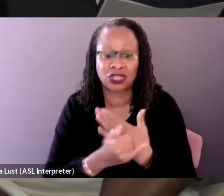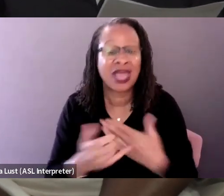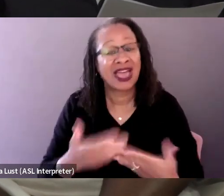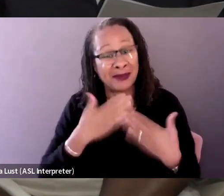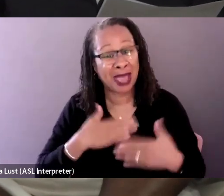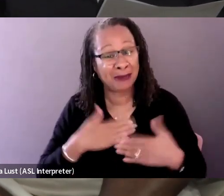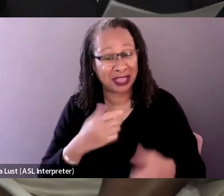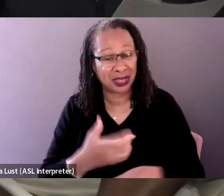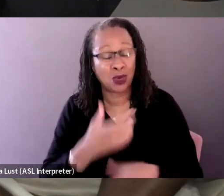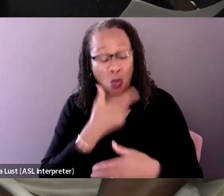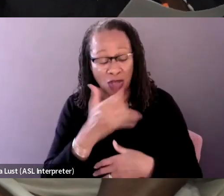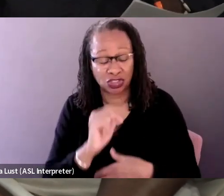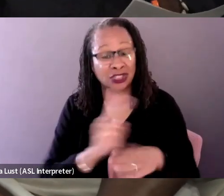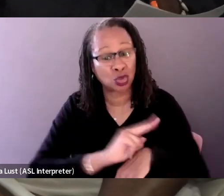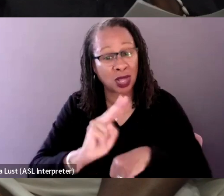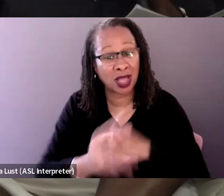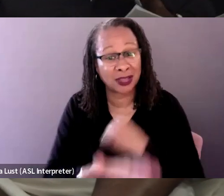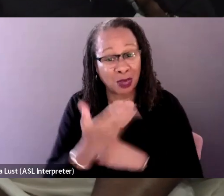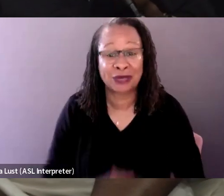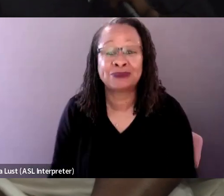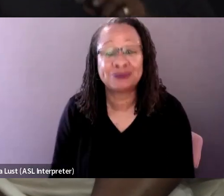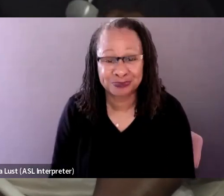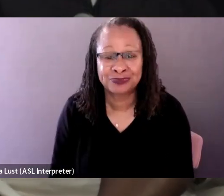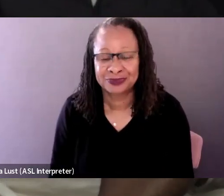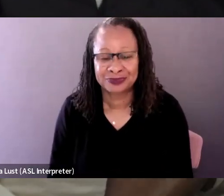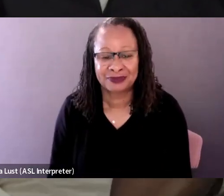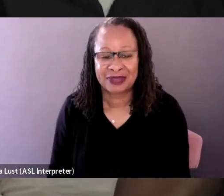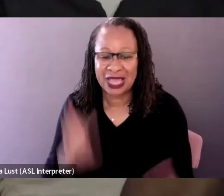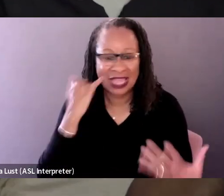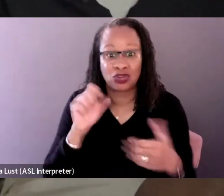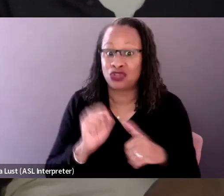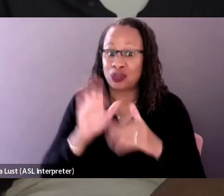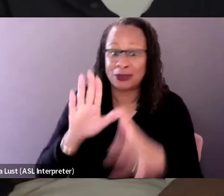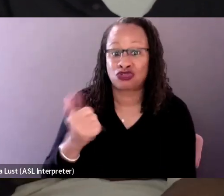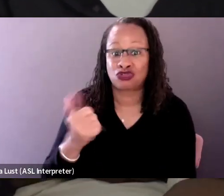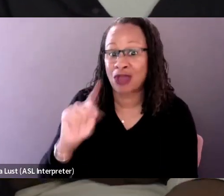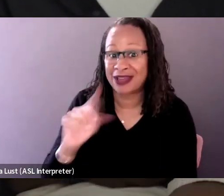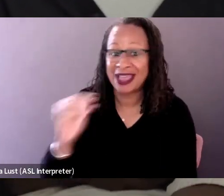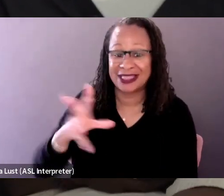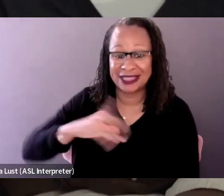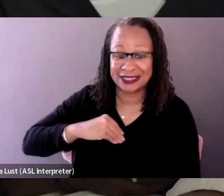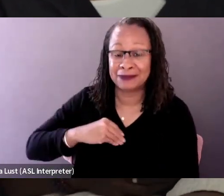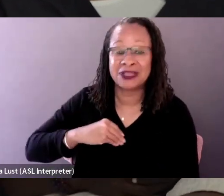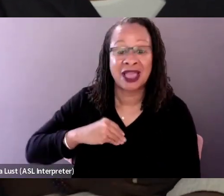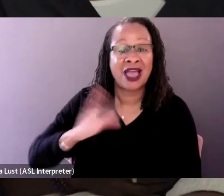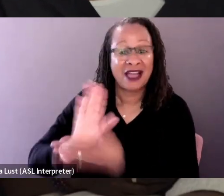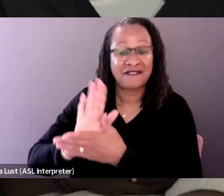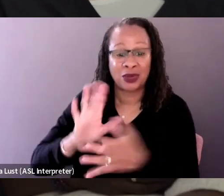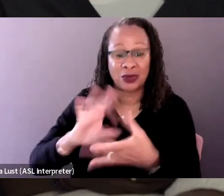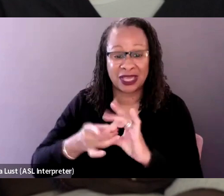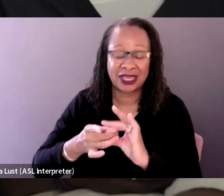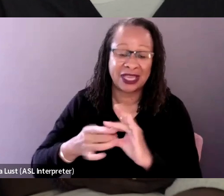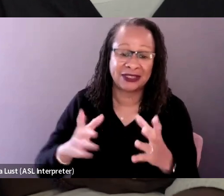was dealing with. But yeah, if you gotta submit a grant and if they accept Vimeo links and you're tight on time, you know, just remember to swap